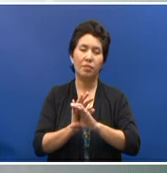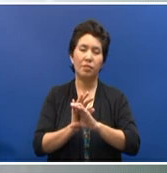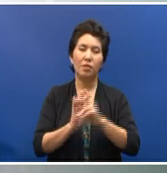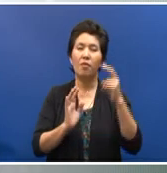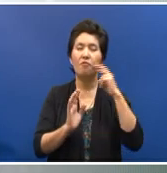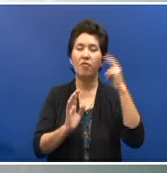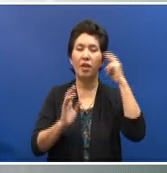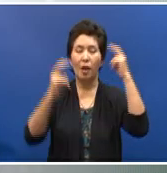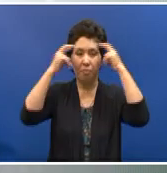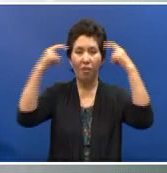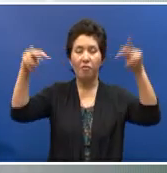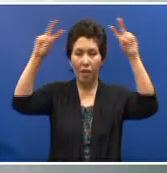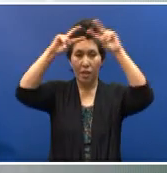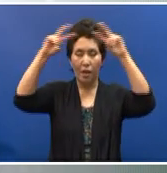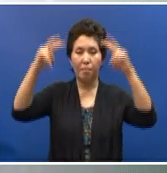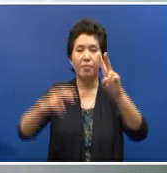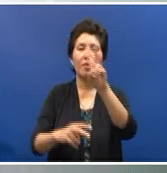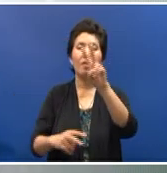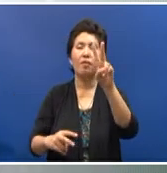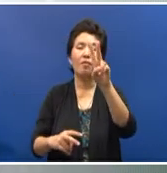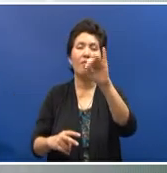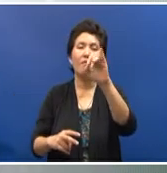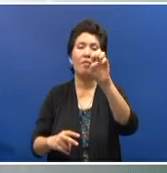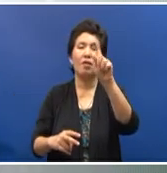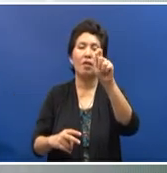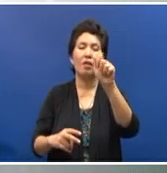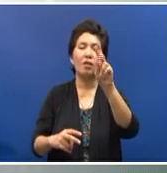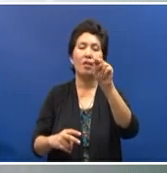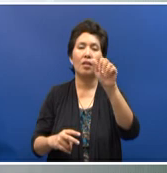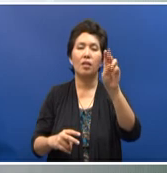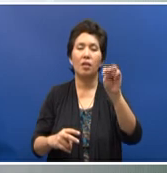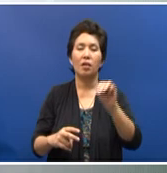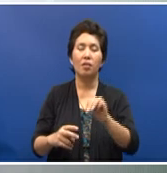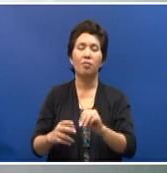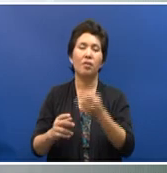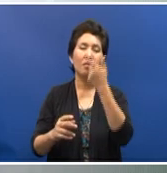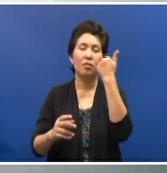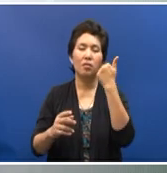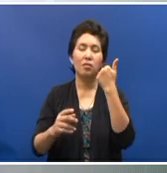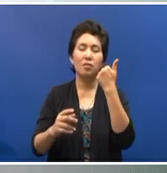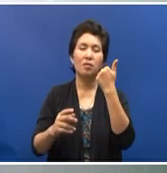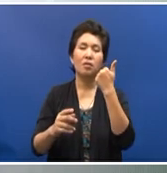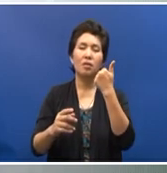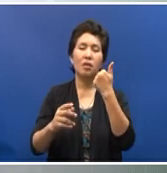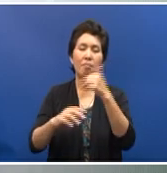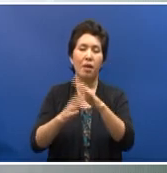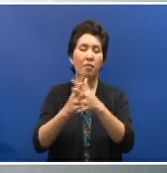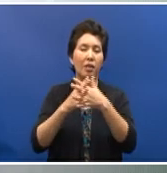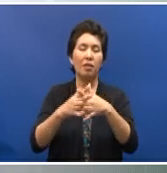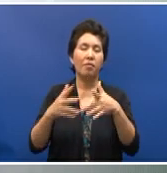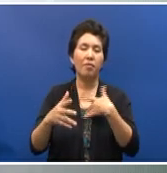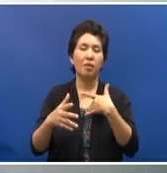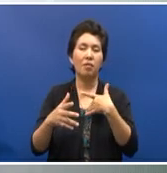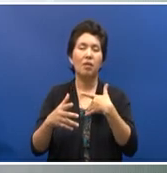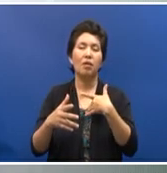Vietnam War happened because Americans felt that communism was on the rise in that country and feared that it